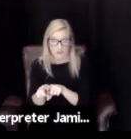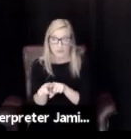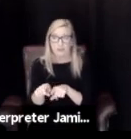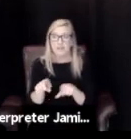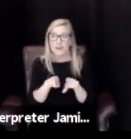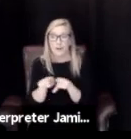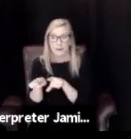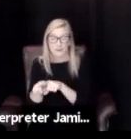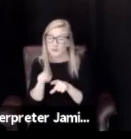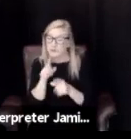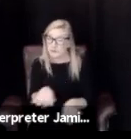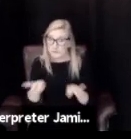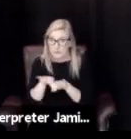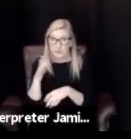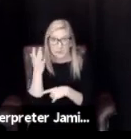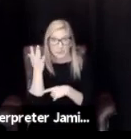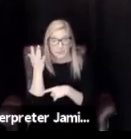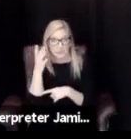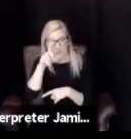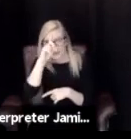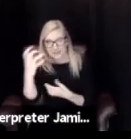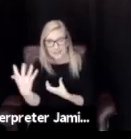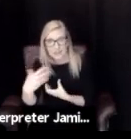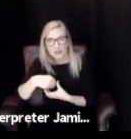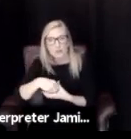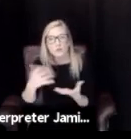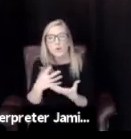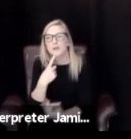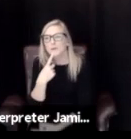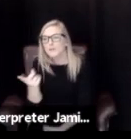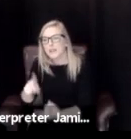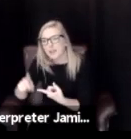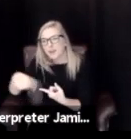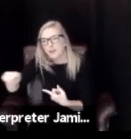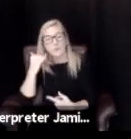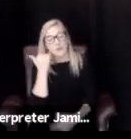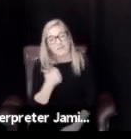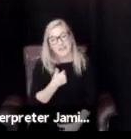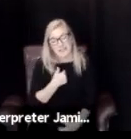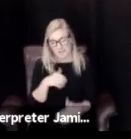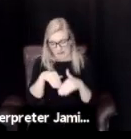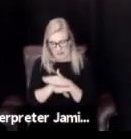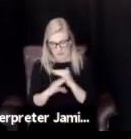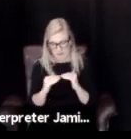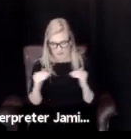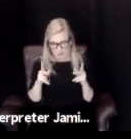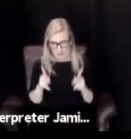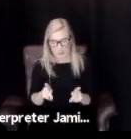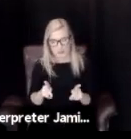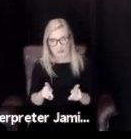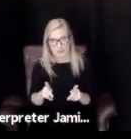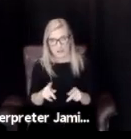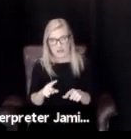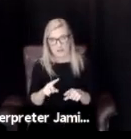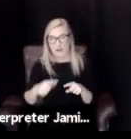also includes what you say to them, right? So if I'm an entry-level person, but I can wear your t-shirt in